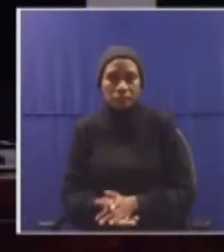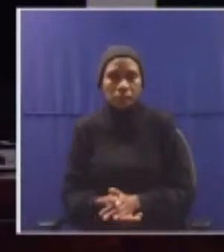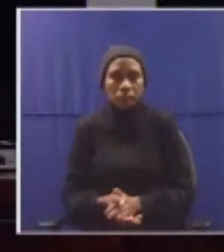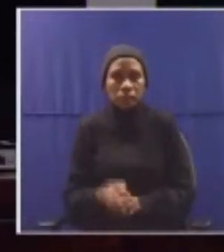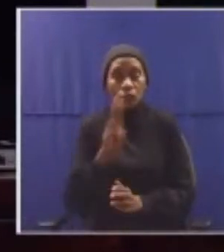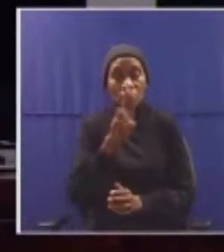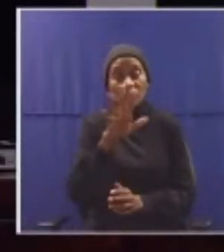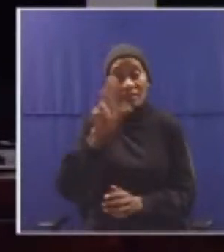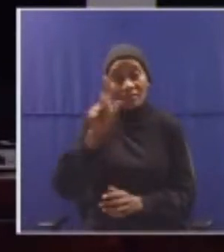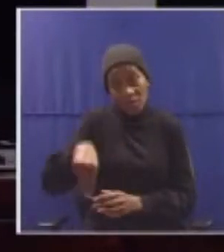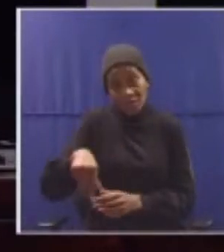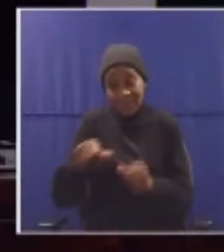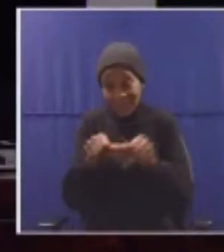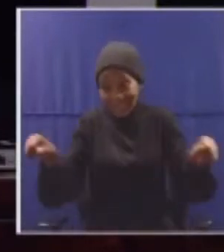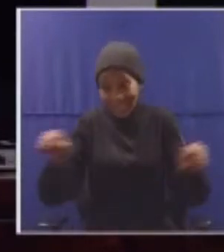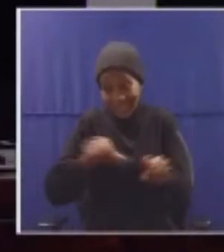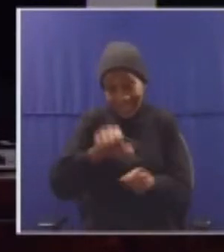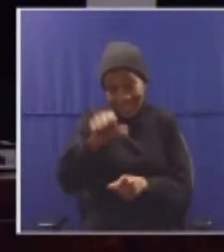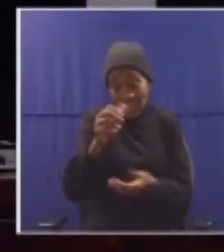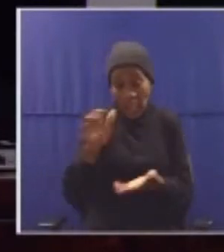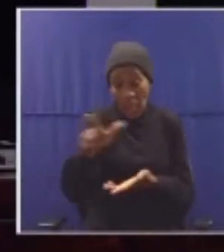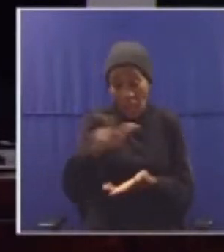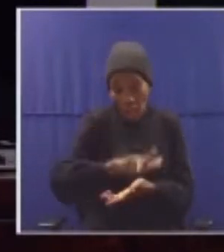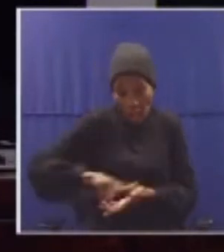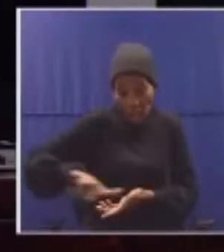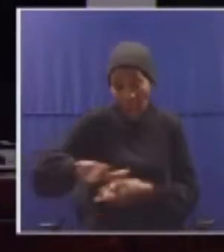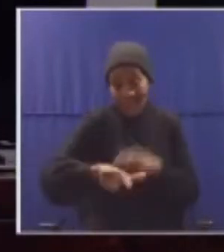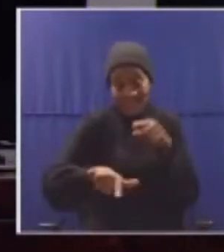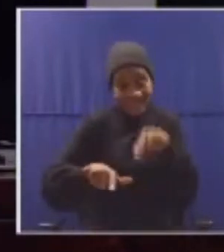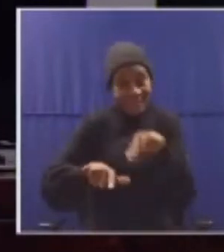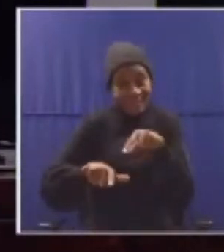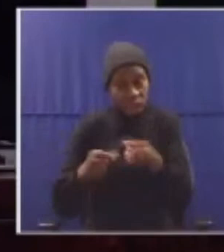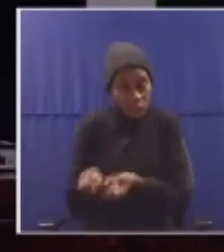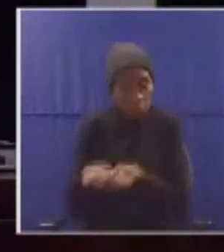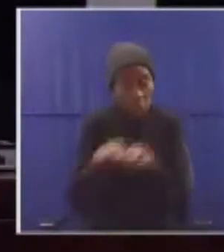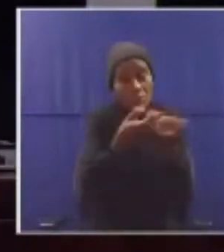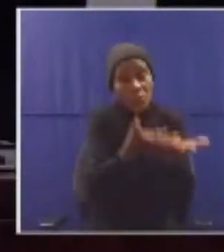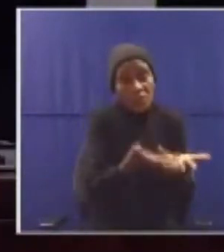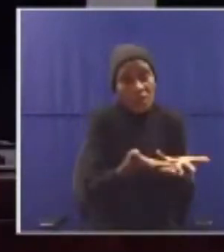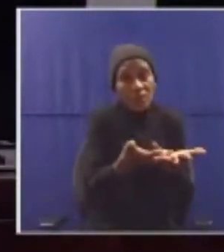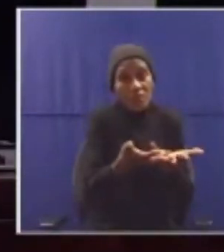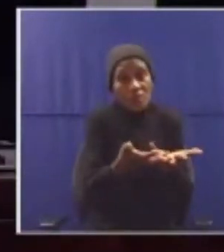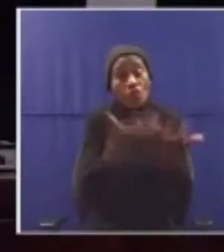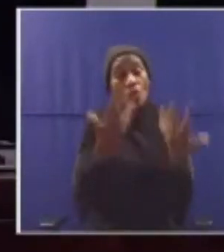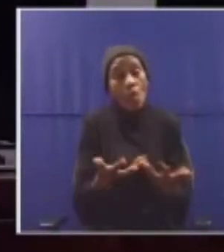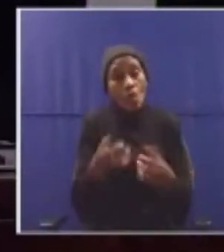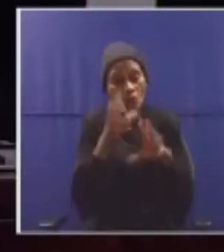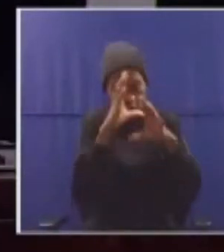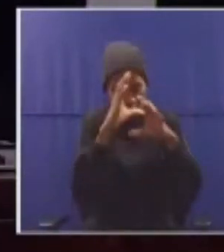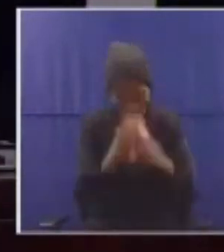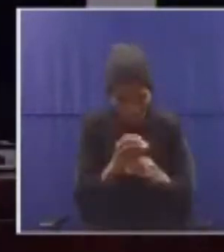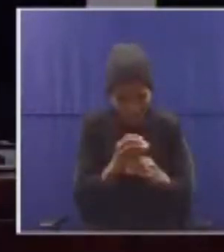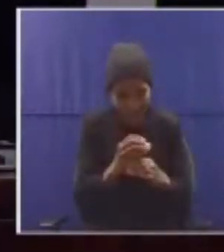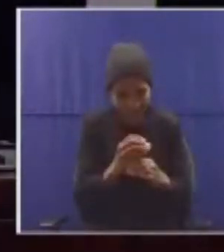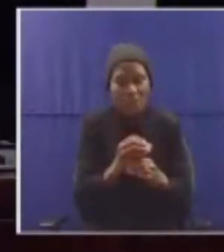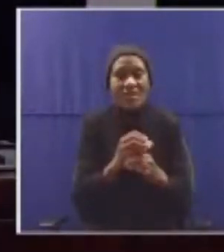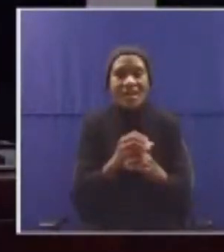25,000 hectares of the acquired land has been allocated for tenure reform